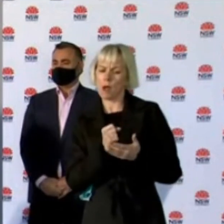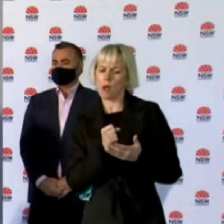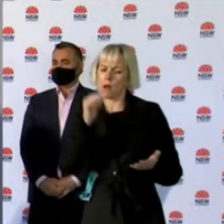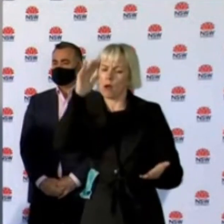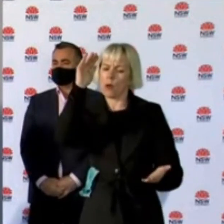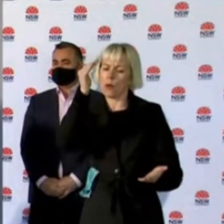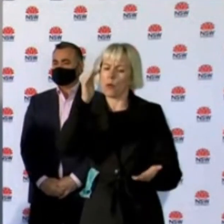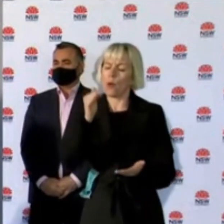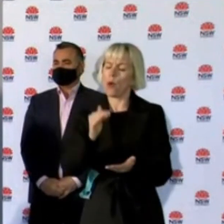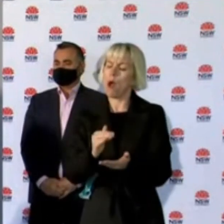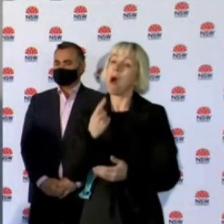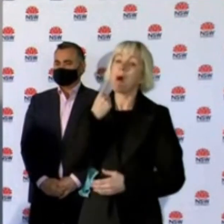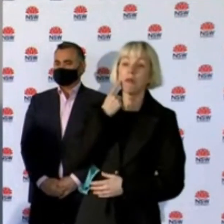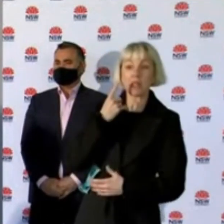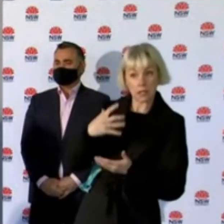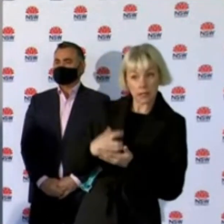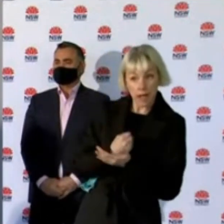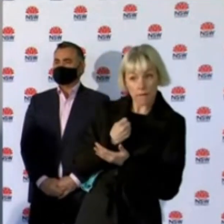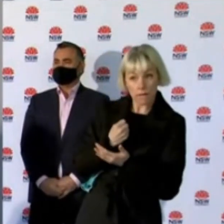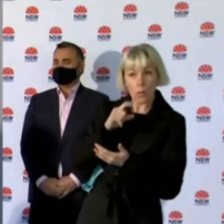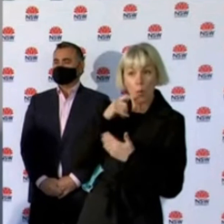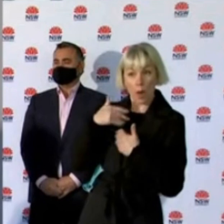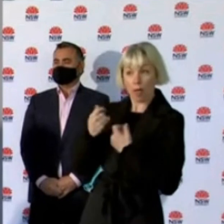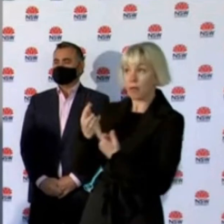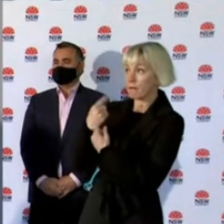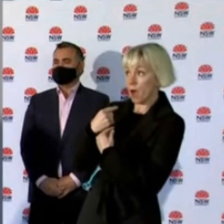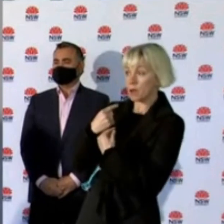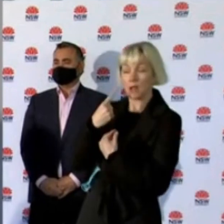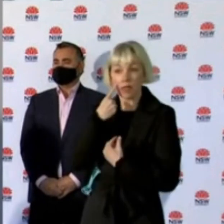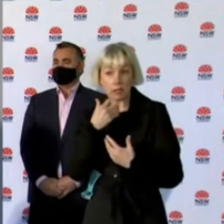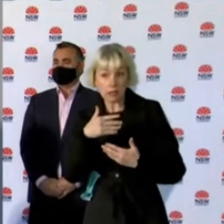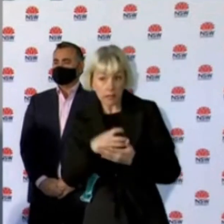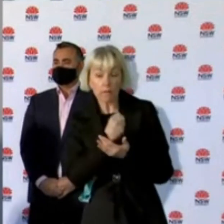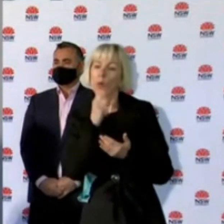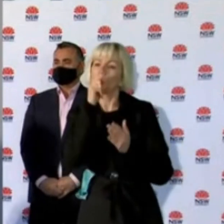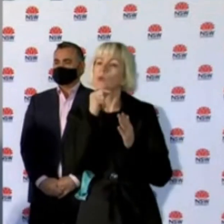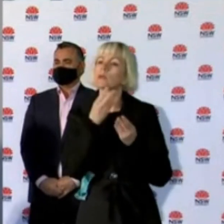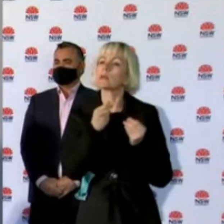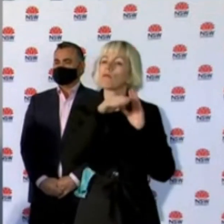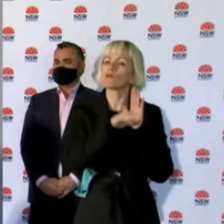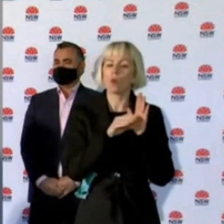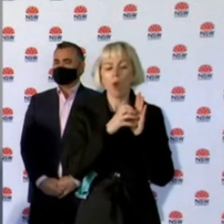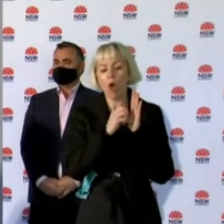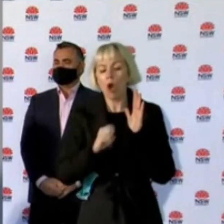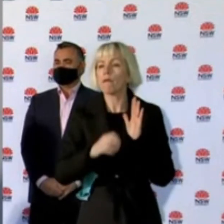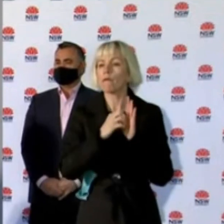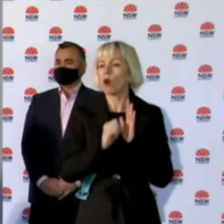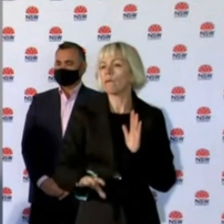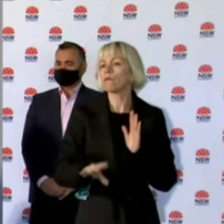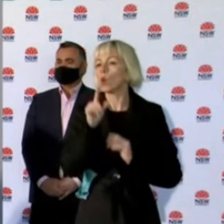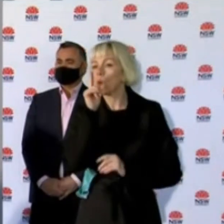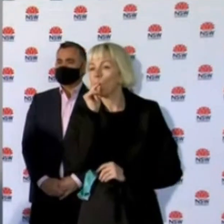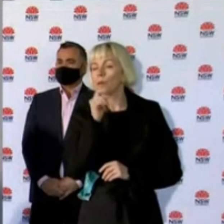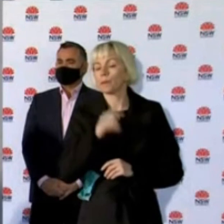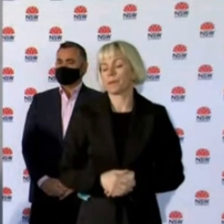do that. And that will be based on the health advice. So we've already given a commitment to undertake a level of the construction industry coming back